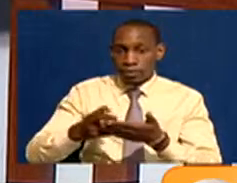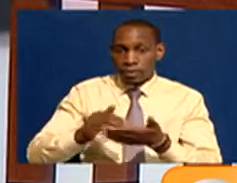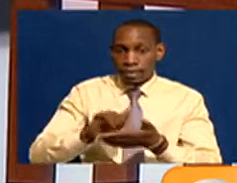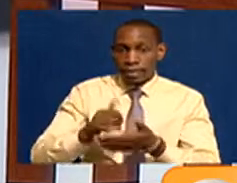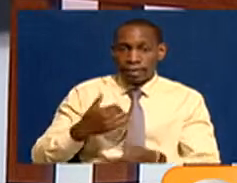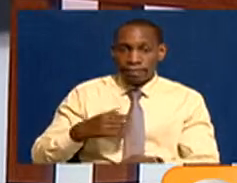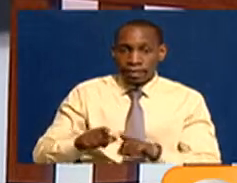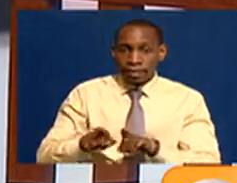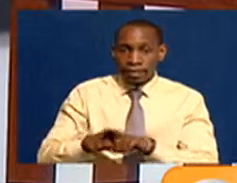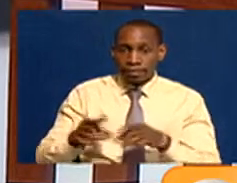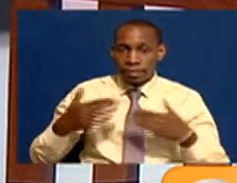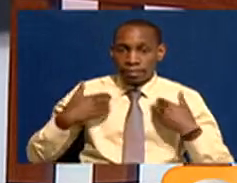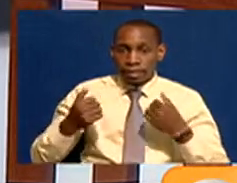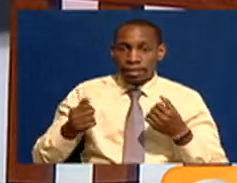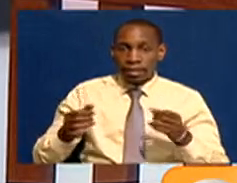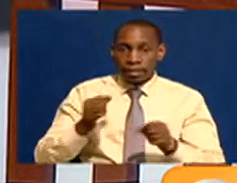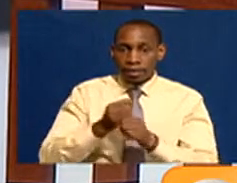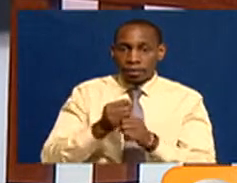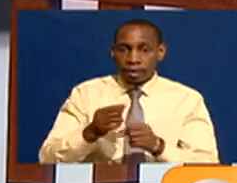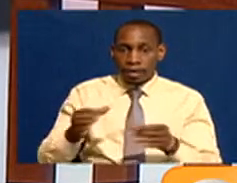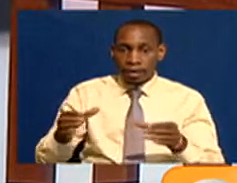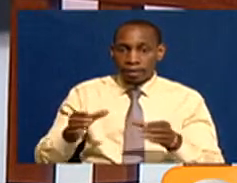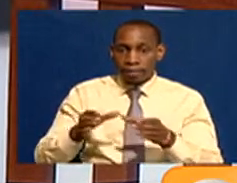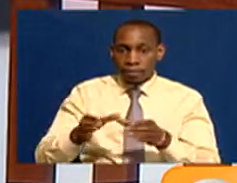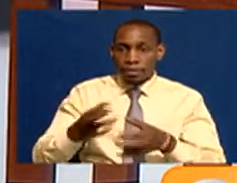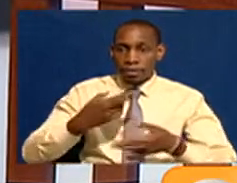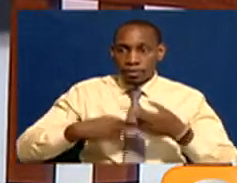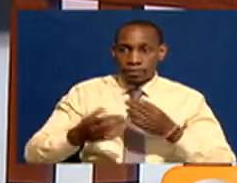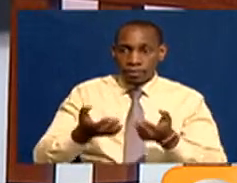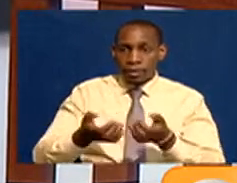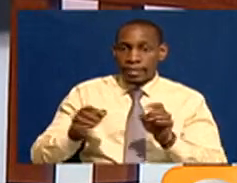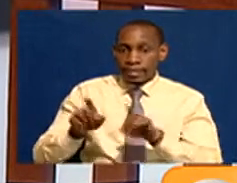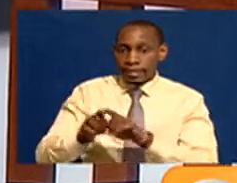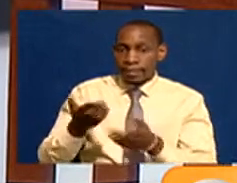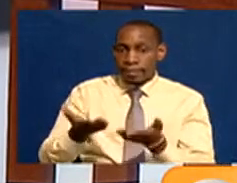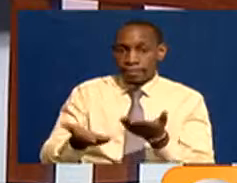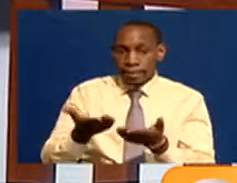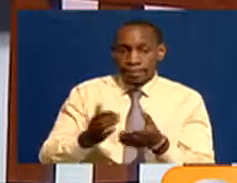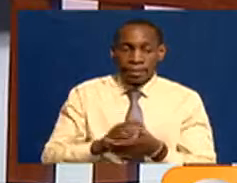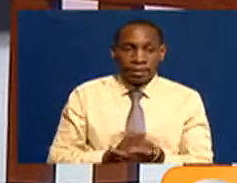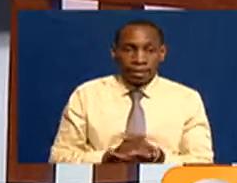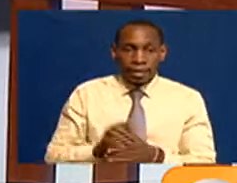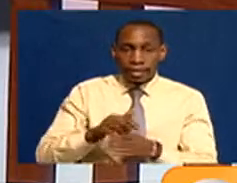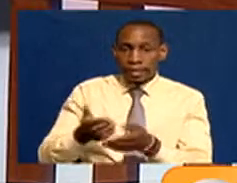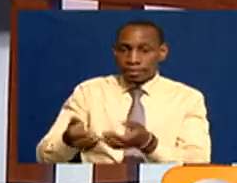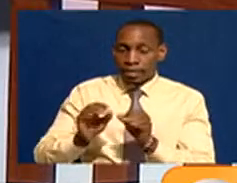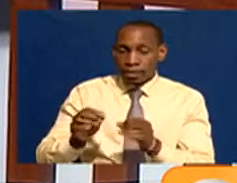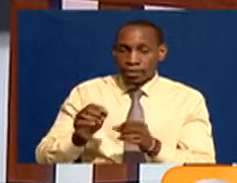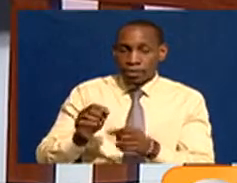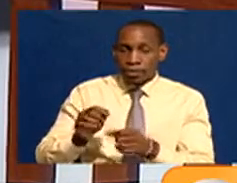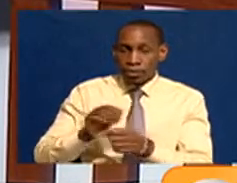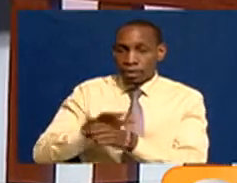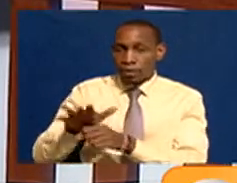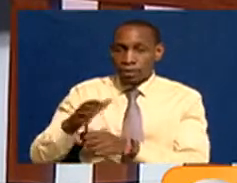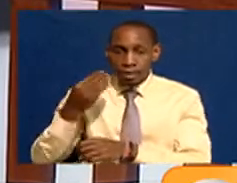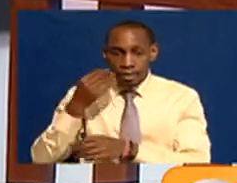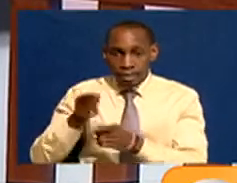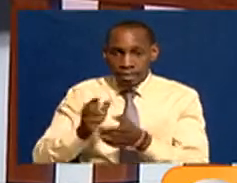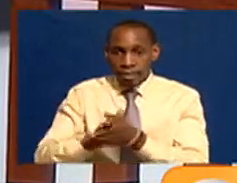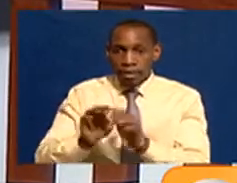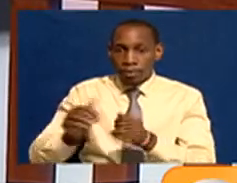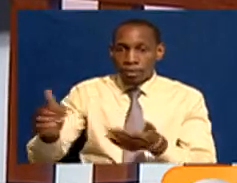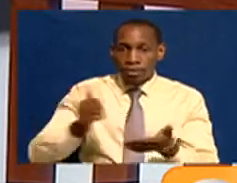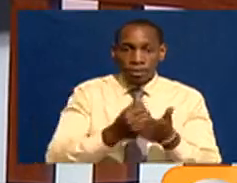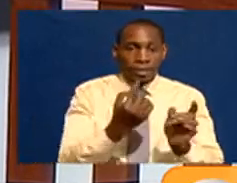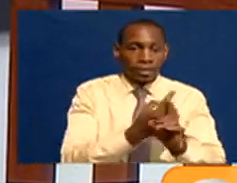health workforce, of course, then we need to review and see, do we need the same or not? And if we don't need them for COVID, then can we absorb them for